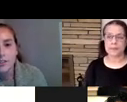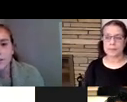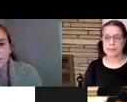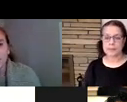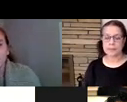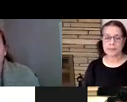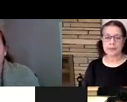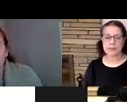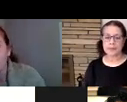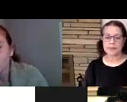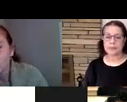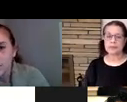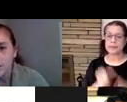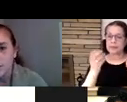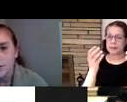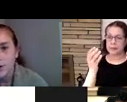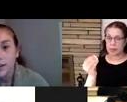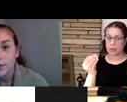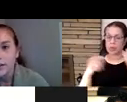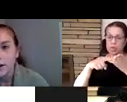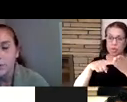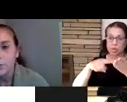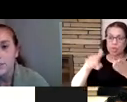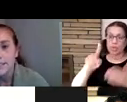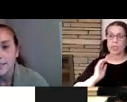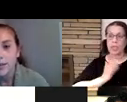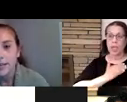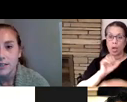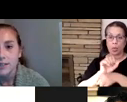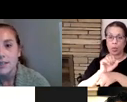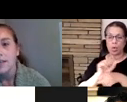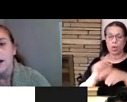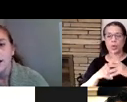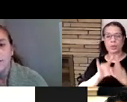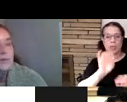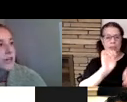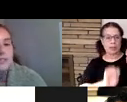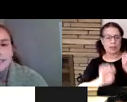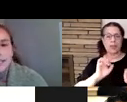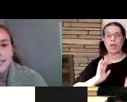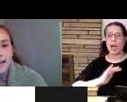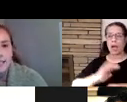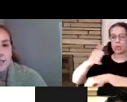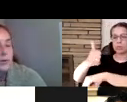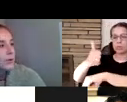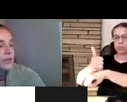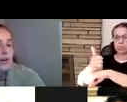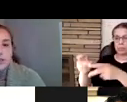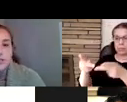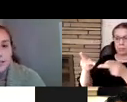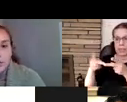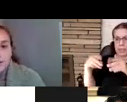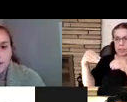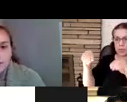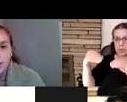In order to check our work, we've started to evaluate our proposed sales locations. Here you'll see that the proposal